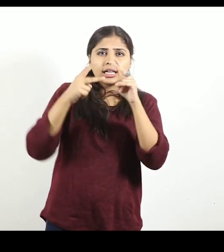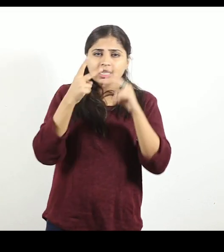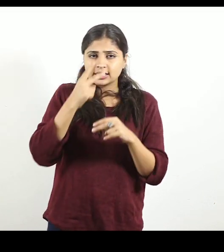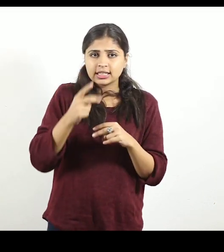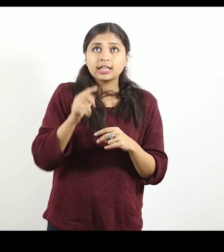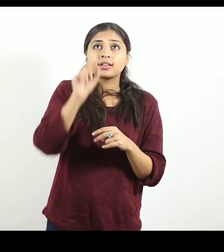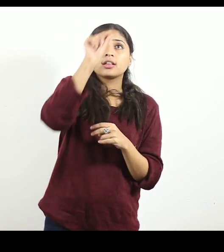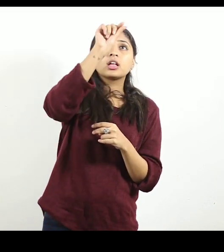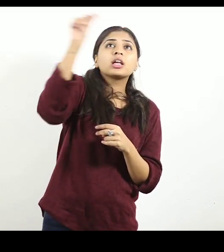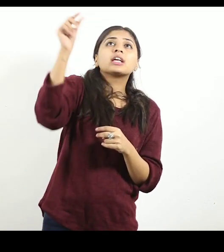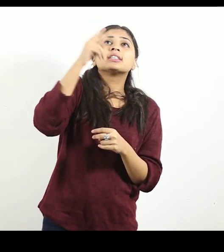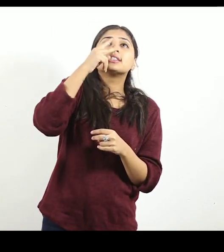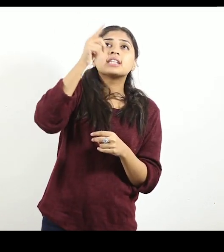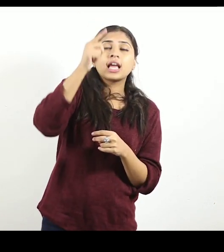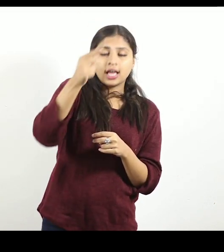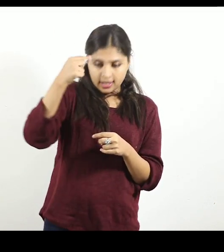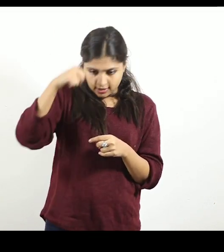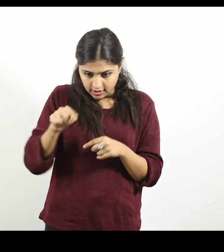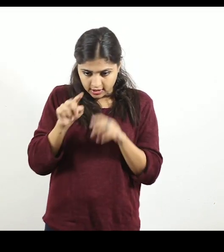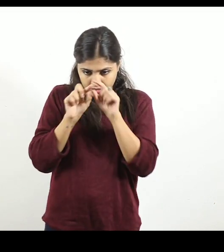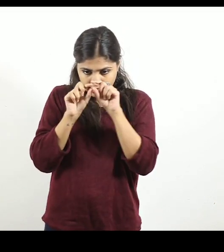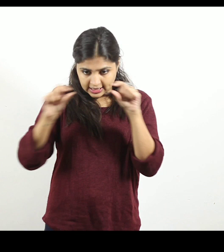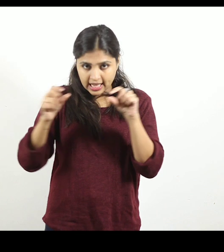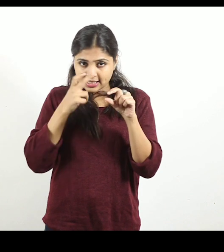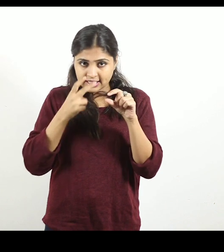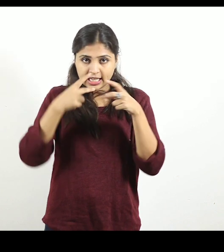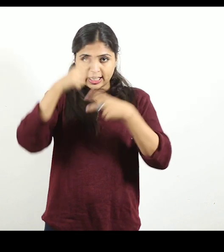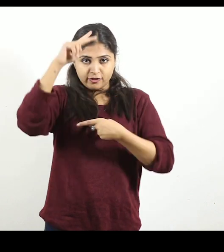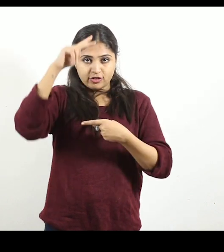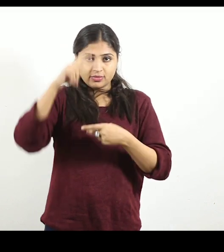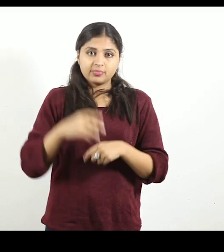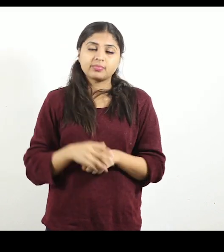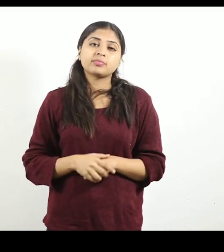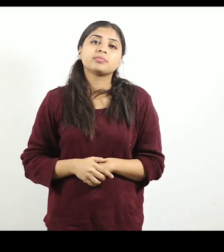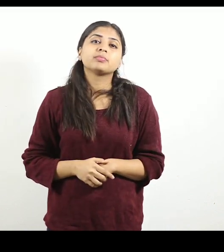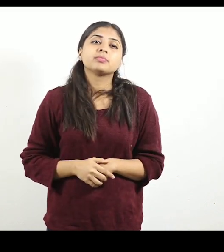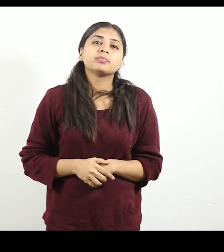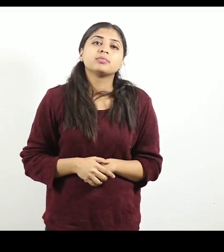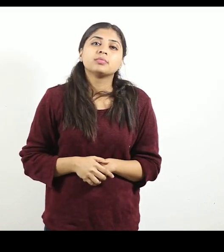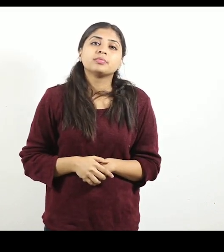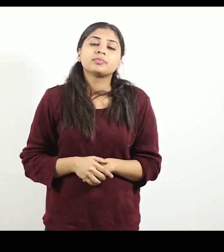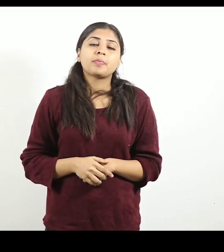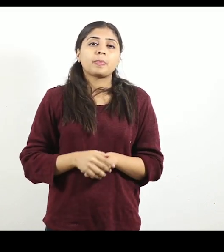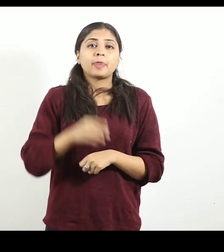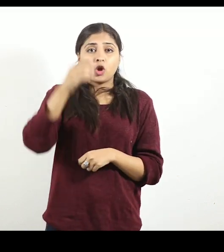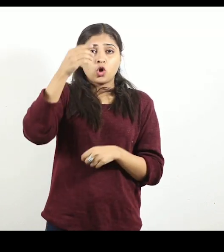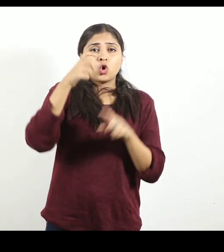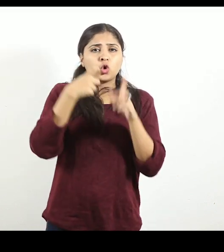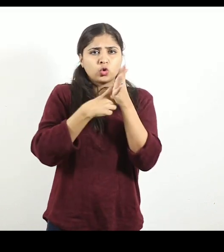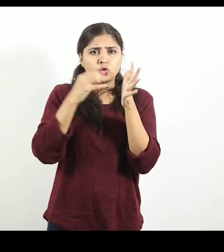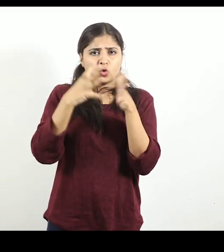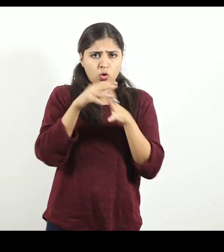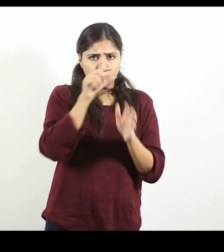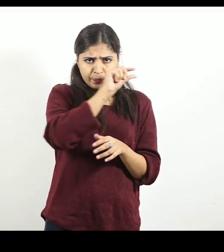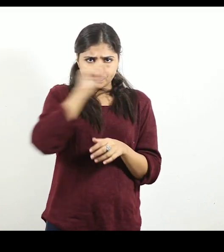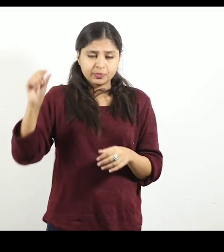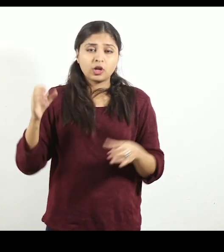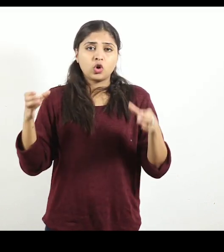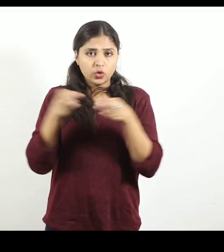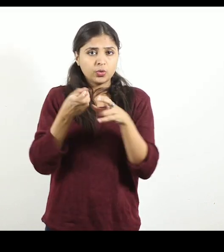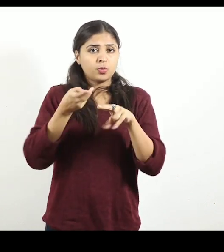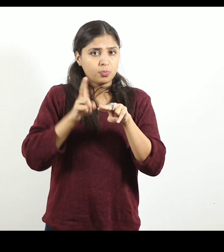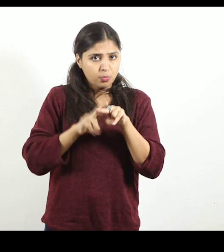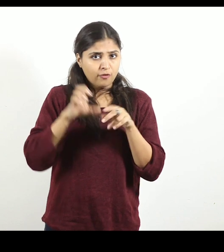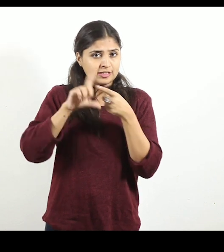cell C1. Row. A row is a group of cells that runs